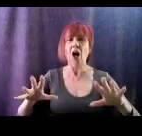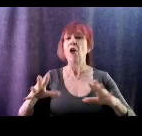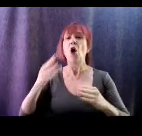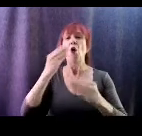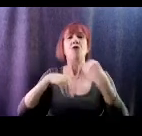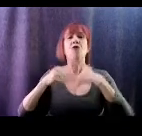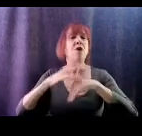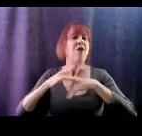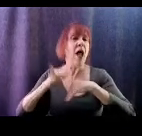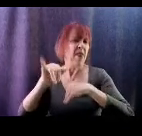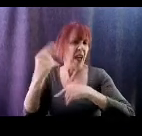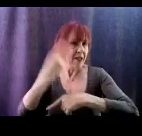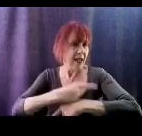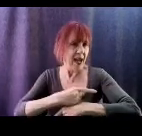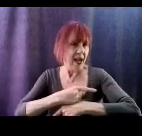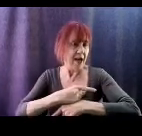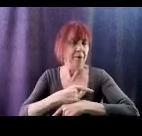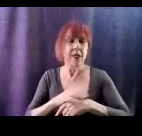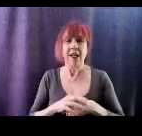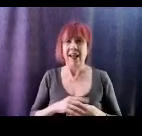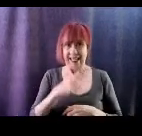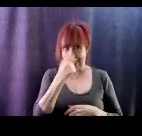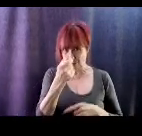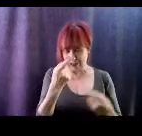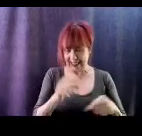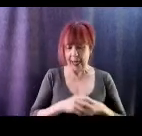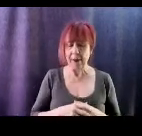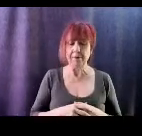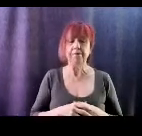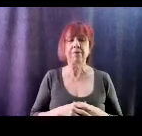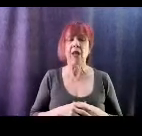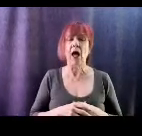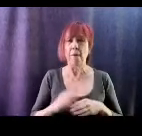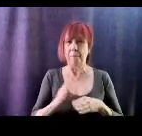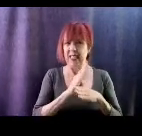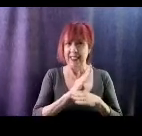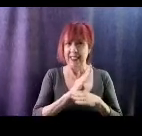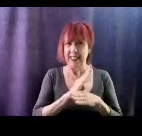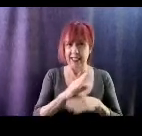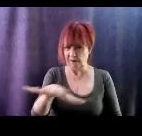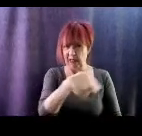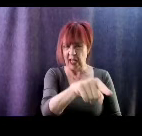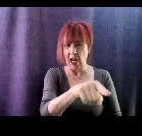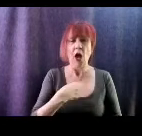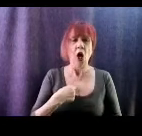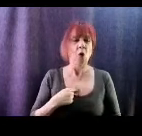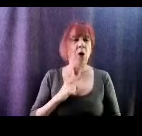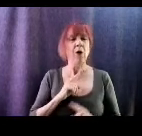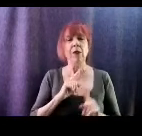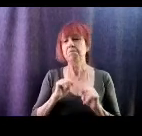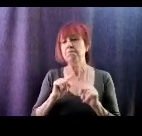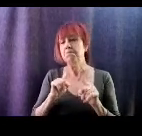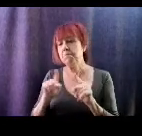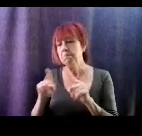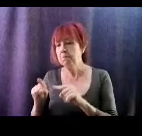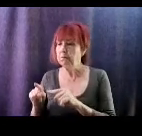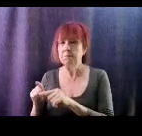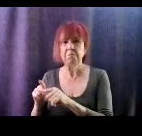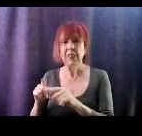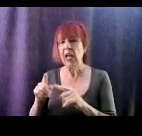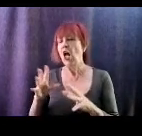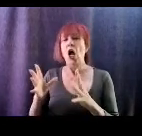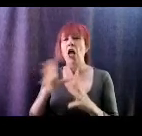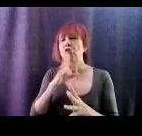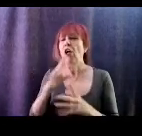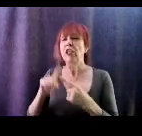on the one of our visits down there. We were going around chatting with the students, and this big burly kid comes up to us and